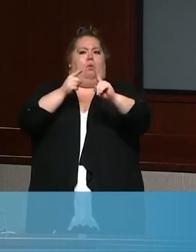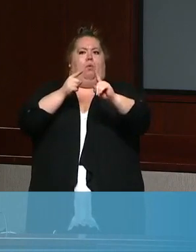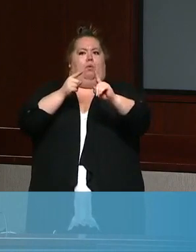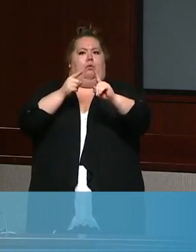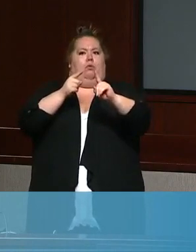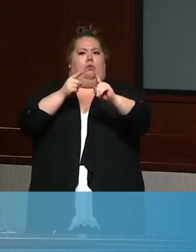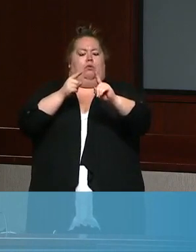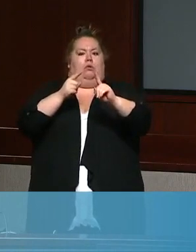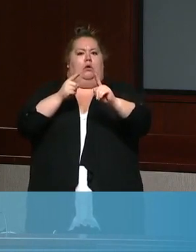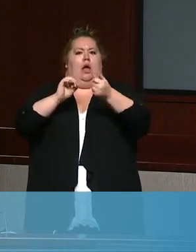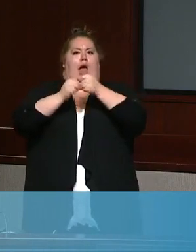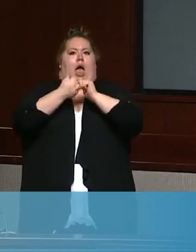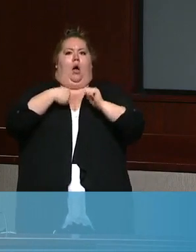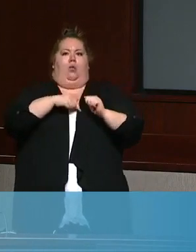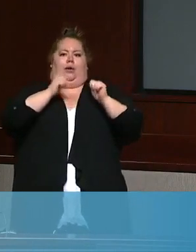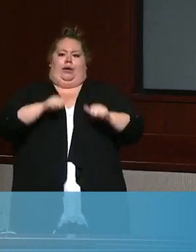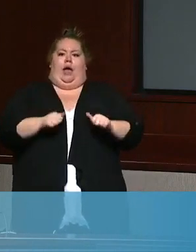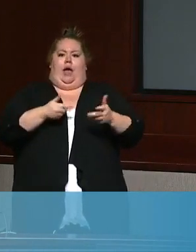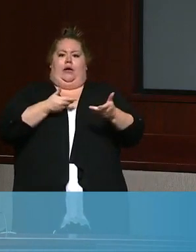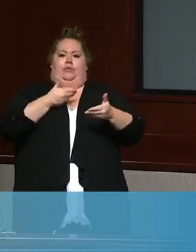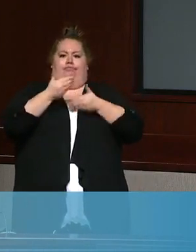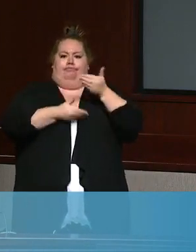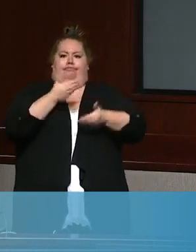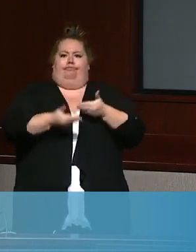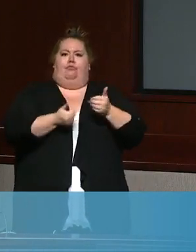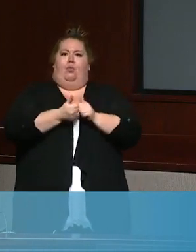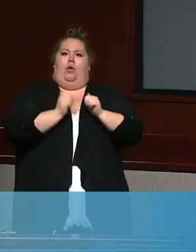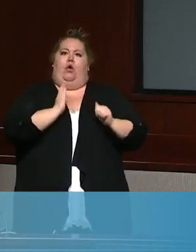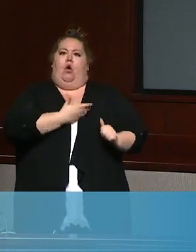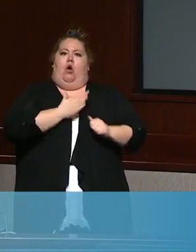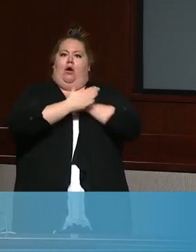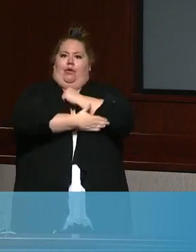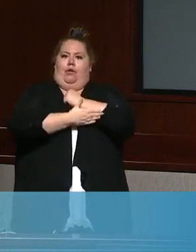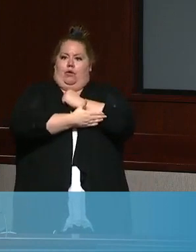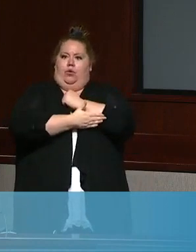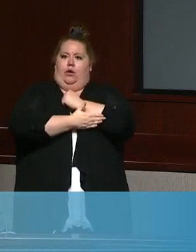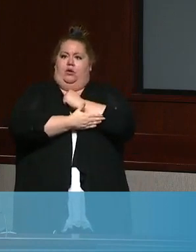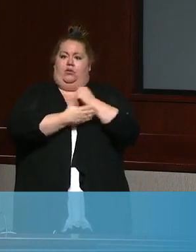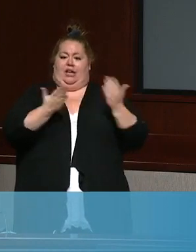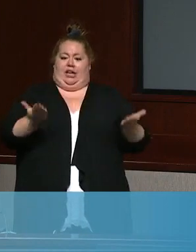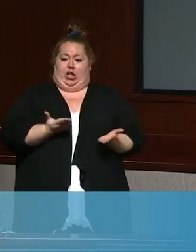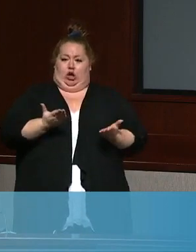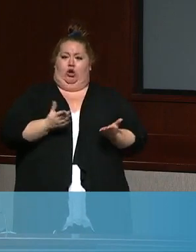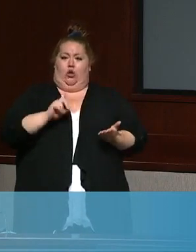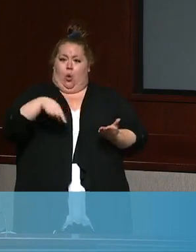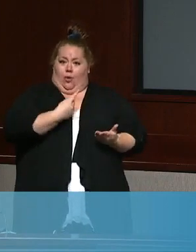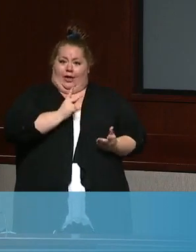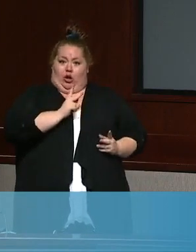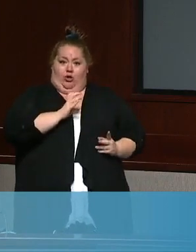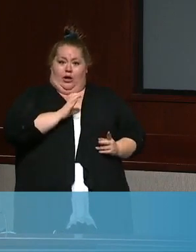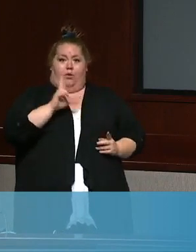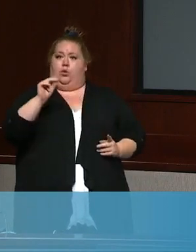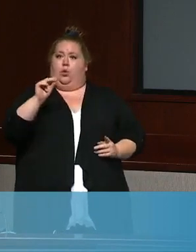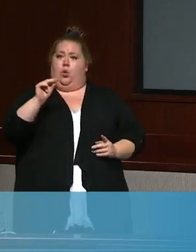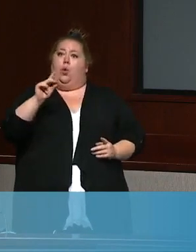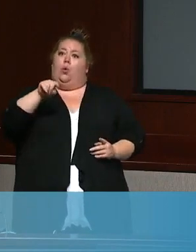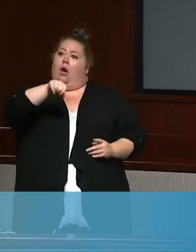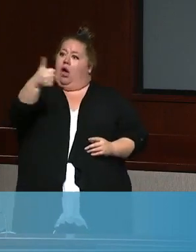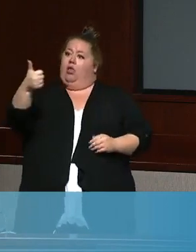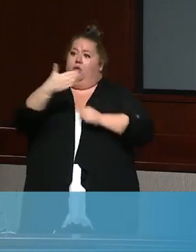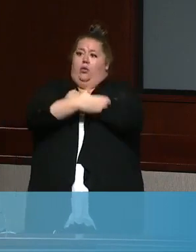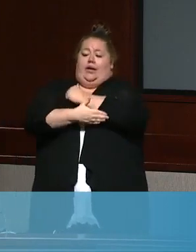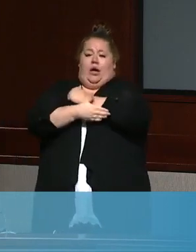do as a county. We're constantly, not just Kern, but other counties are constantly having to pivot,